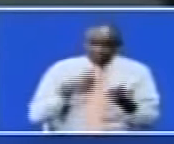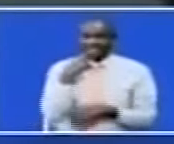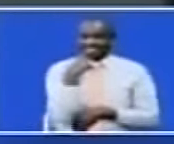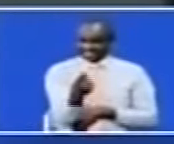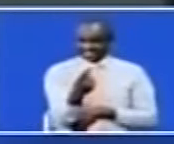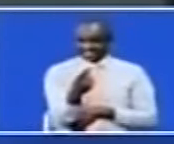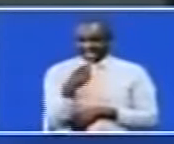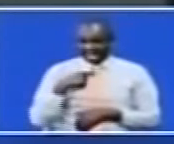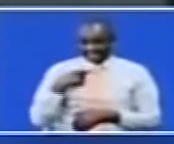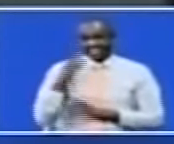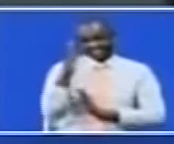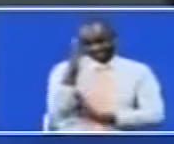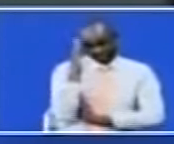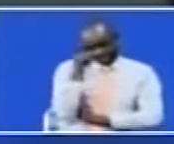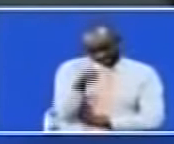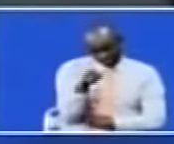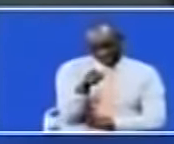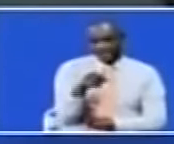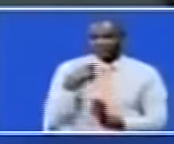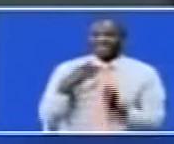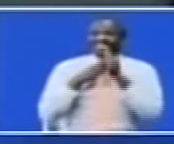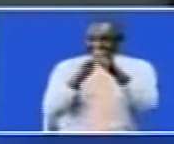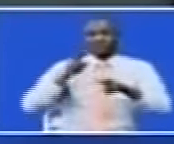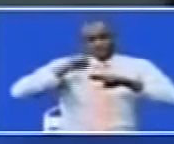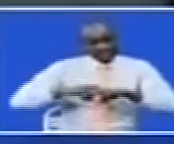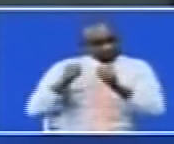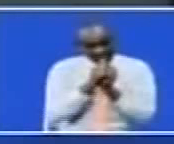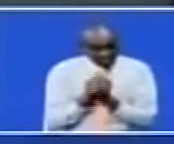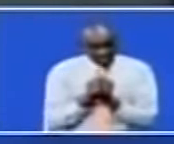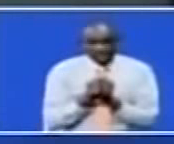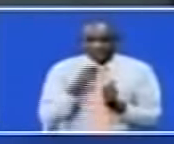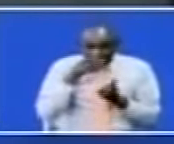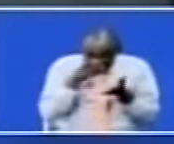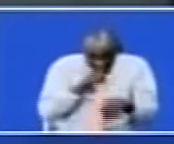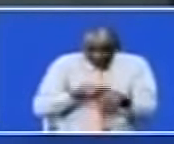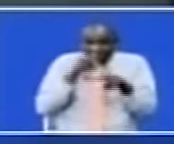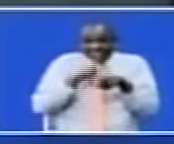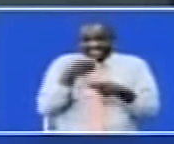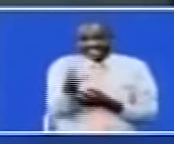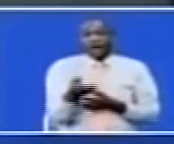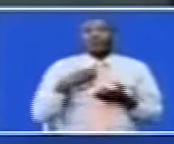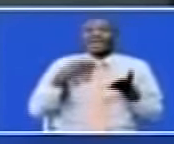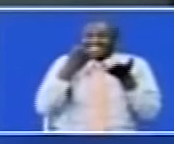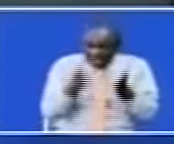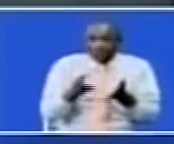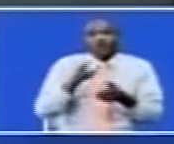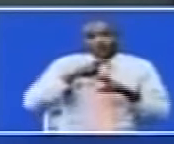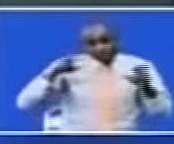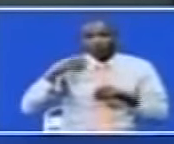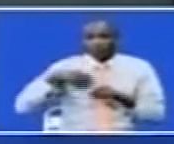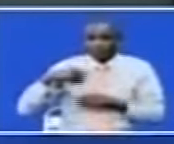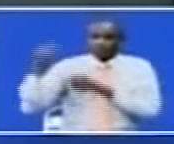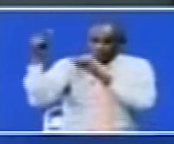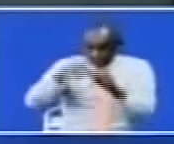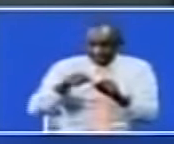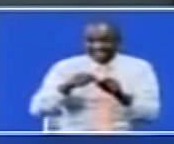to as insecurity is what we have dealt with as leaders. And in fact, as we sit here in the North Rift, we are actually looking for investors in